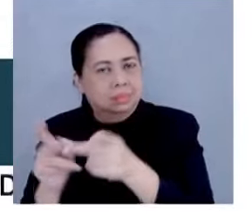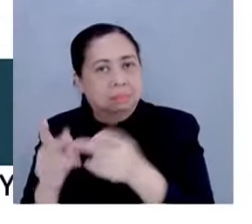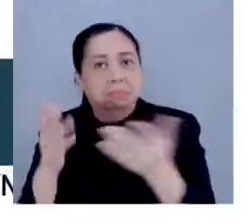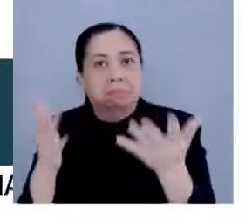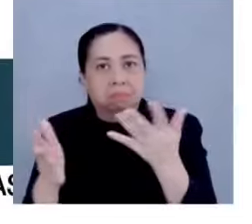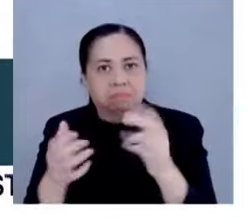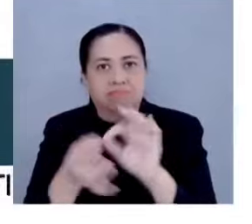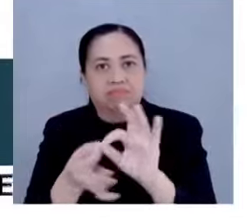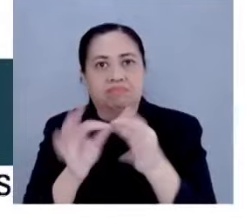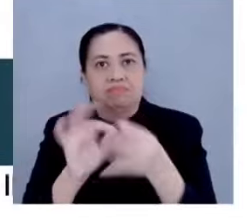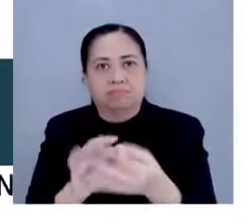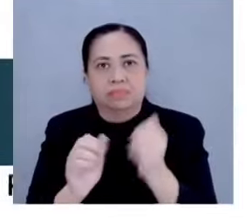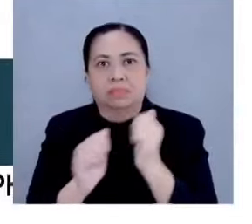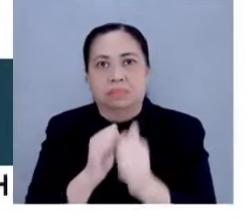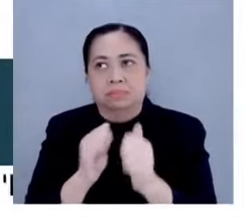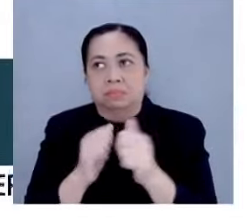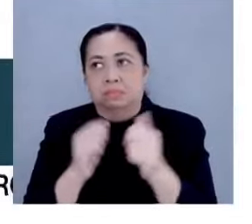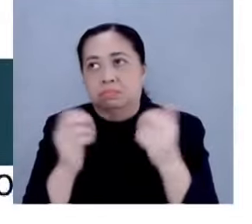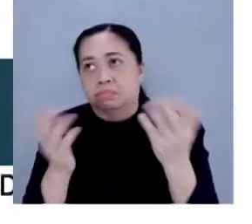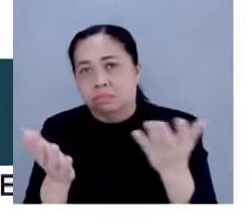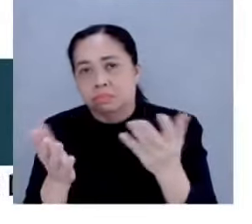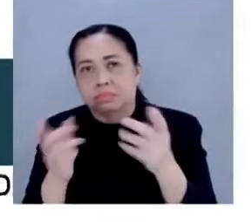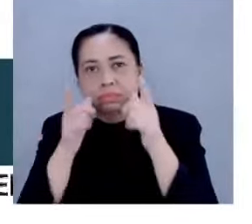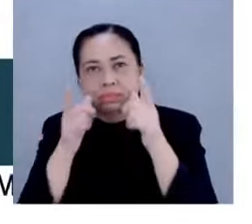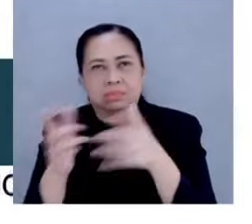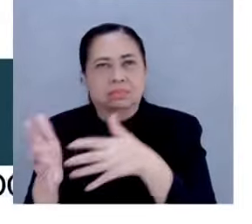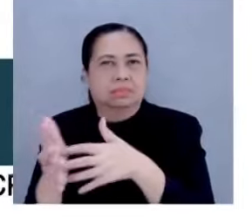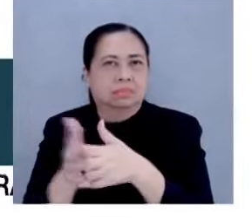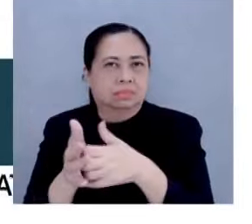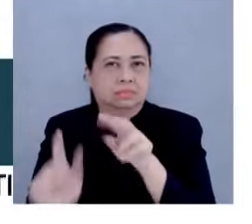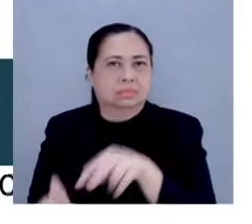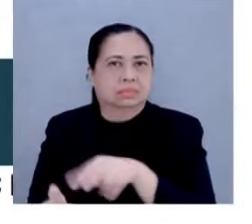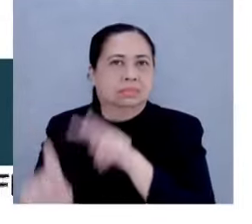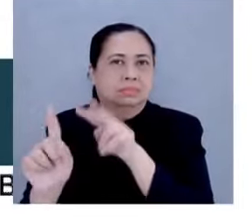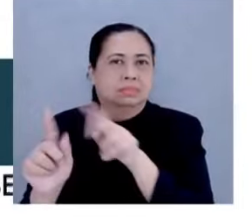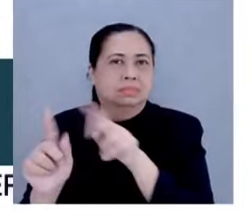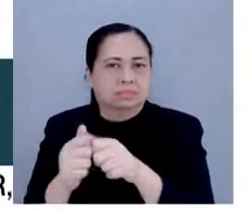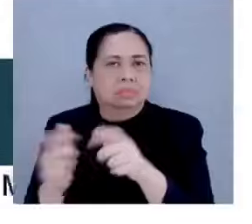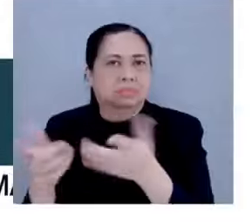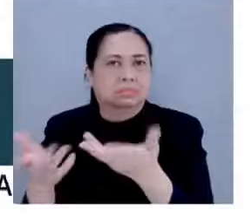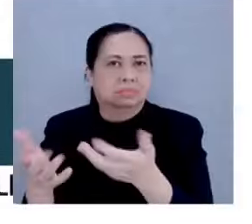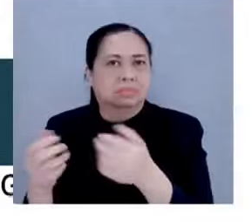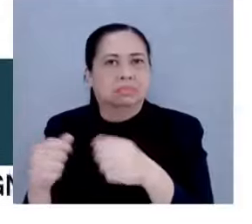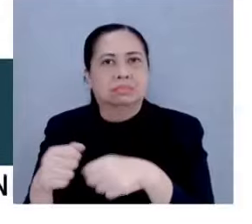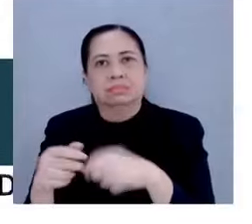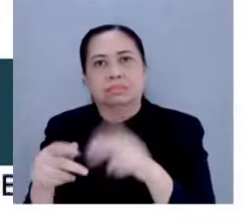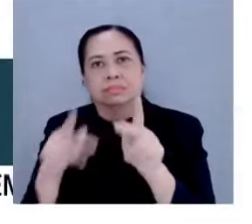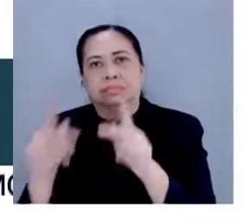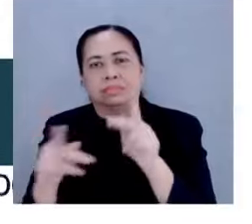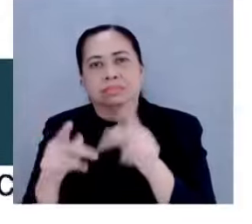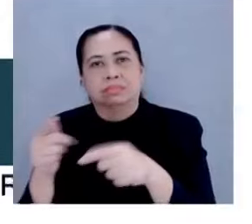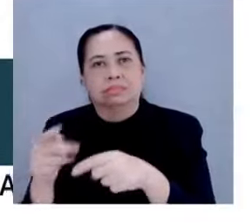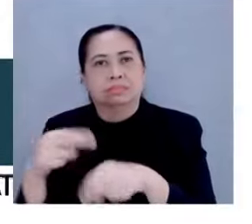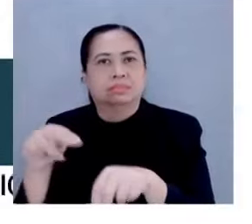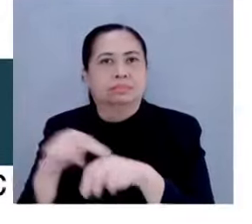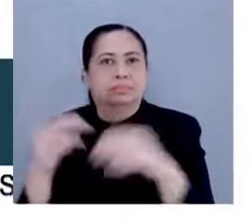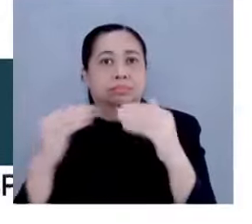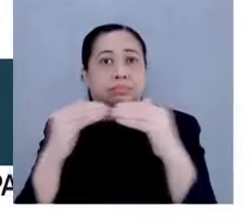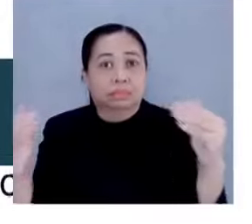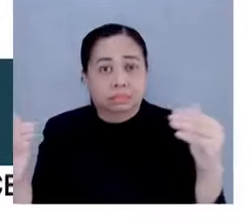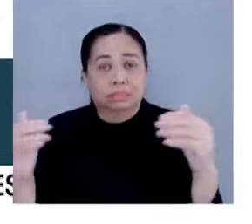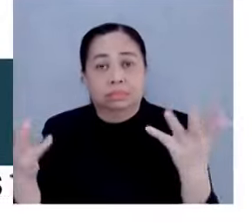translate into a seemingly weaker perception of the electorate, of the voting public on a national level. And this is